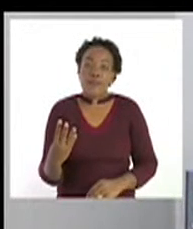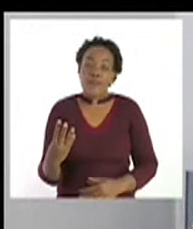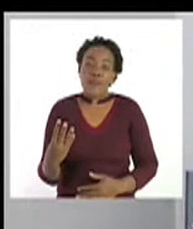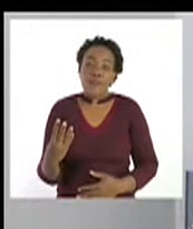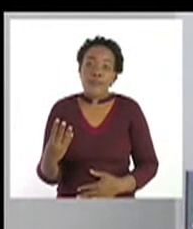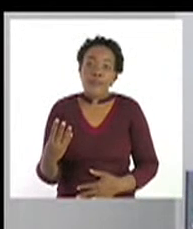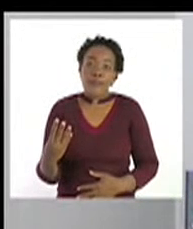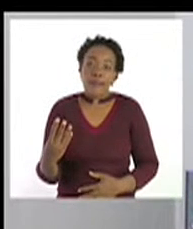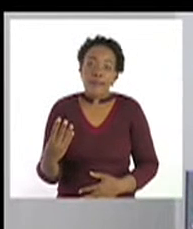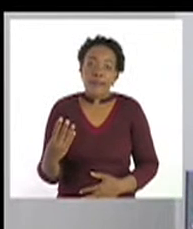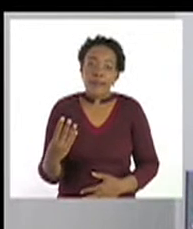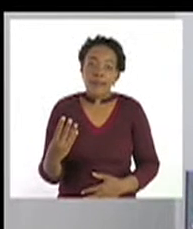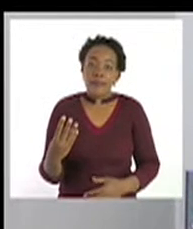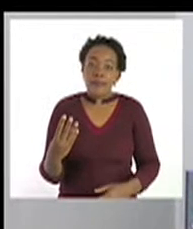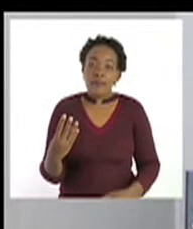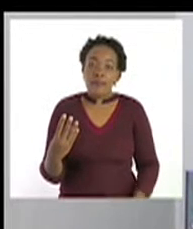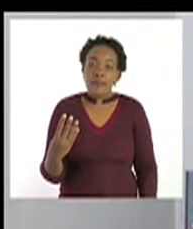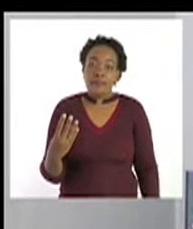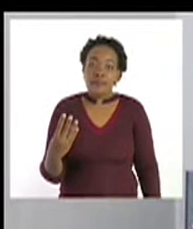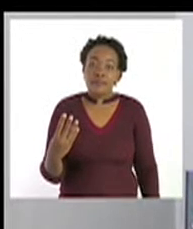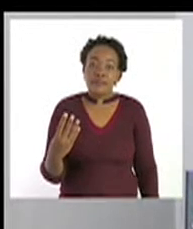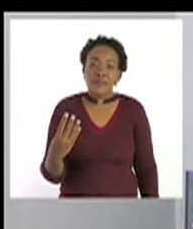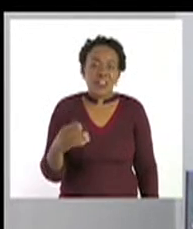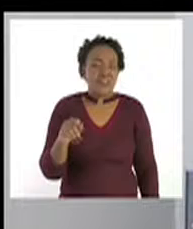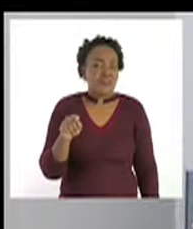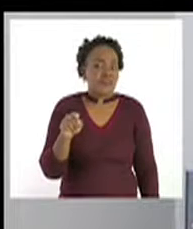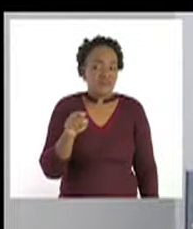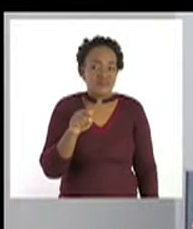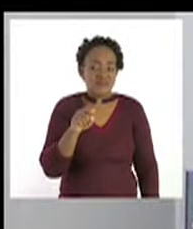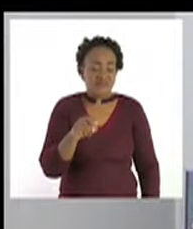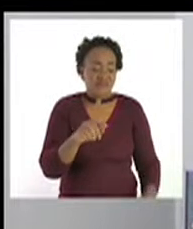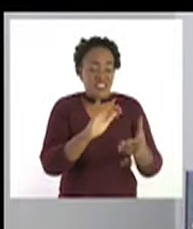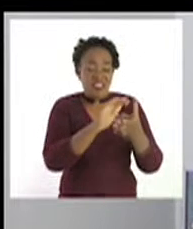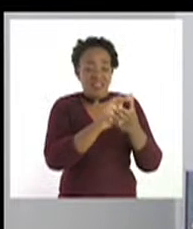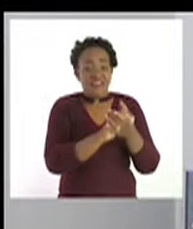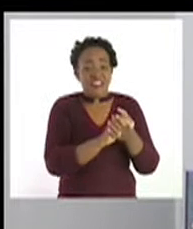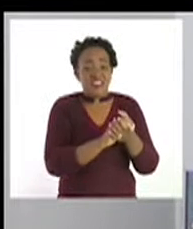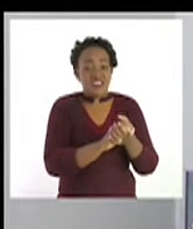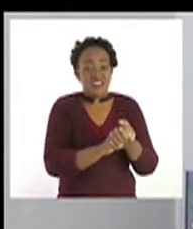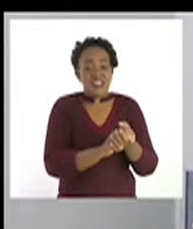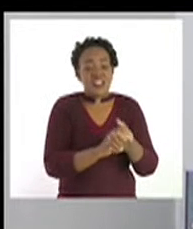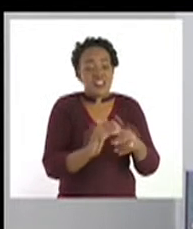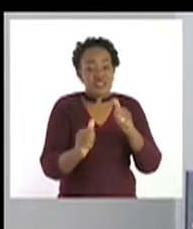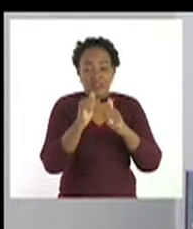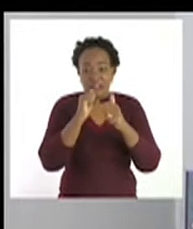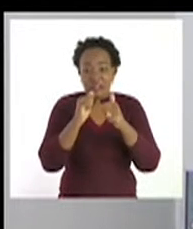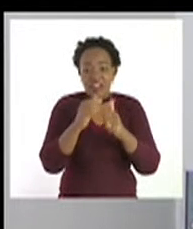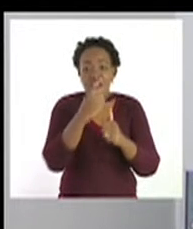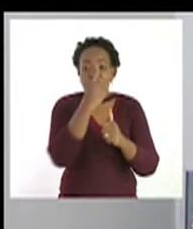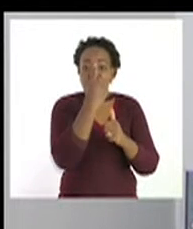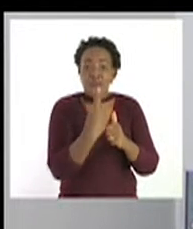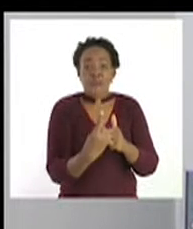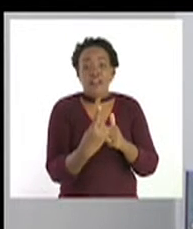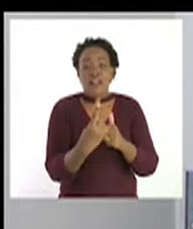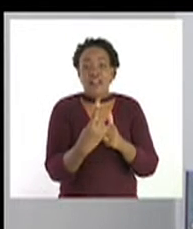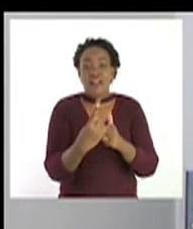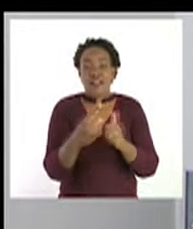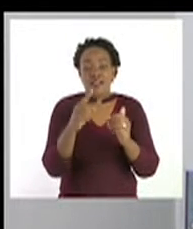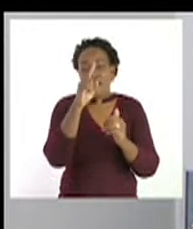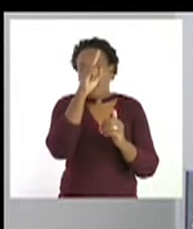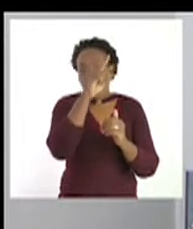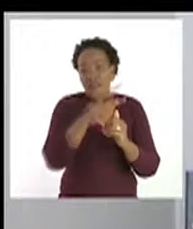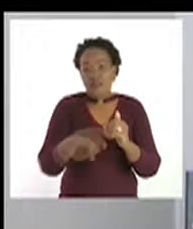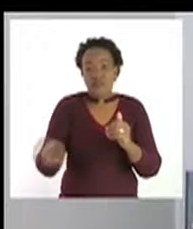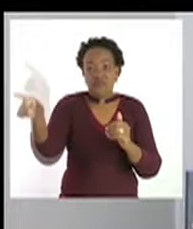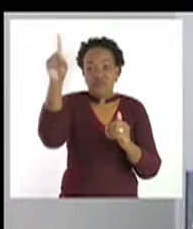Which means my friend here will eat one part. This one part out of